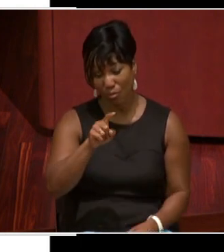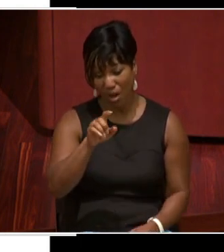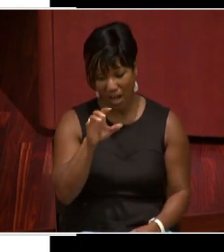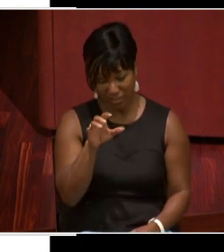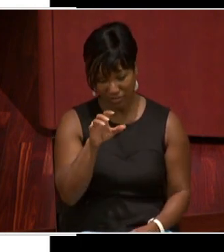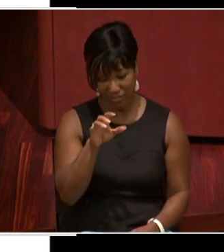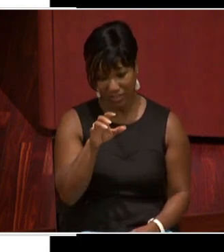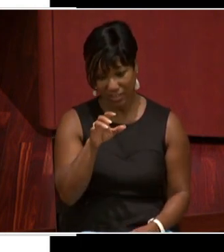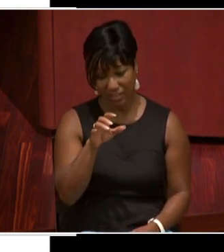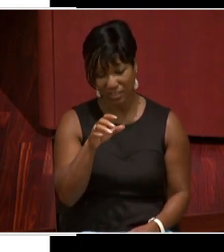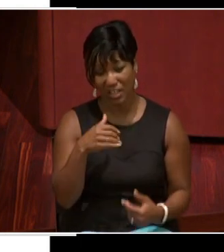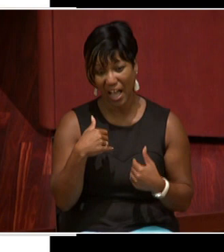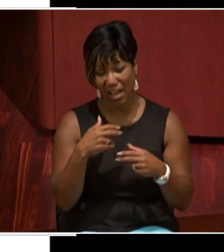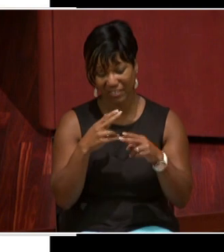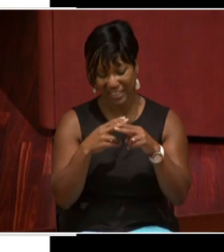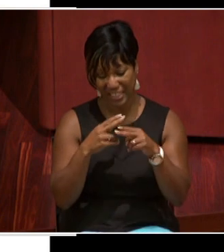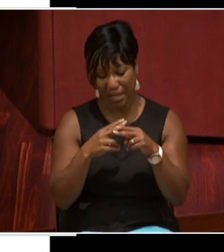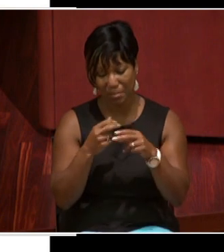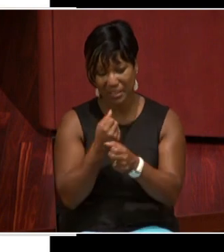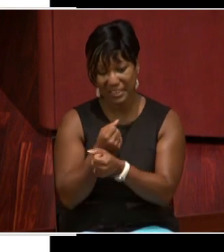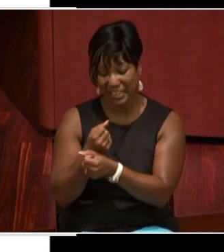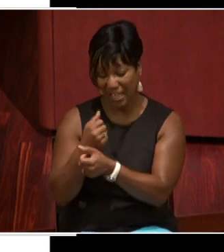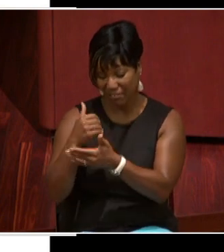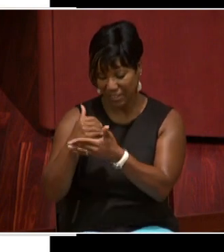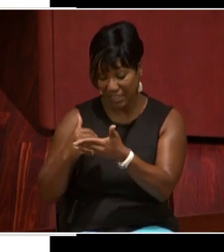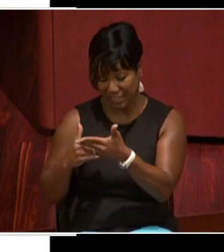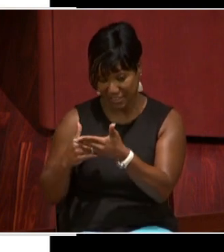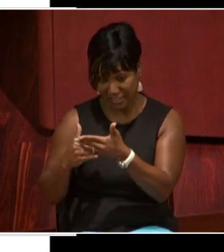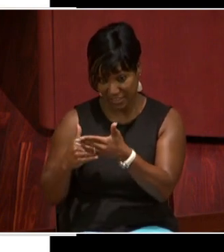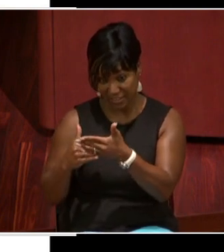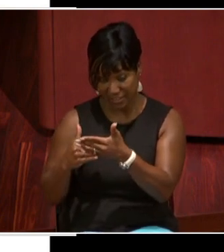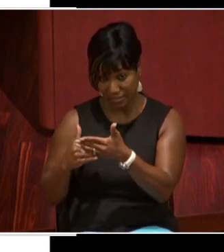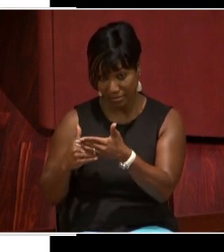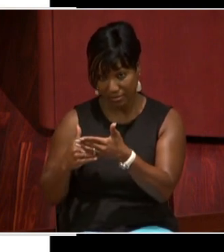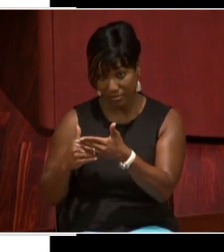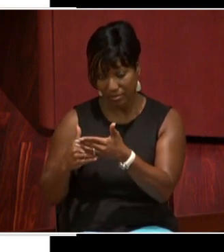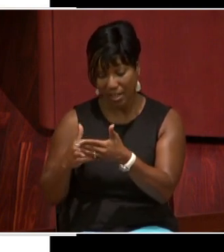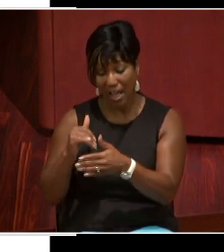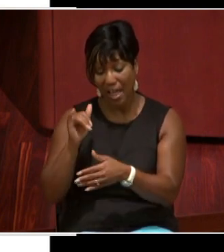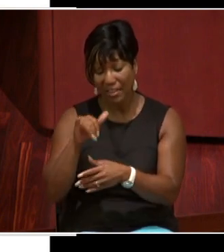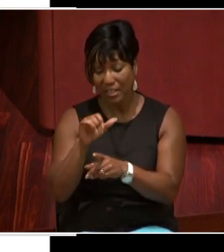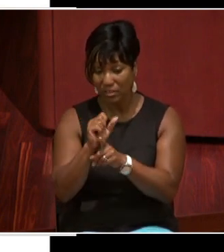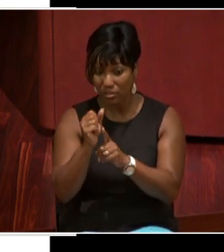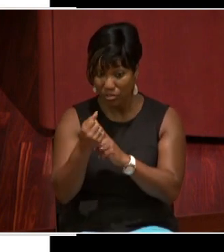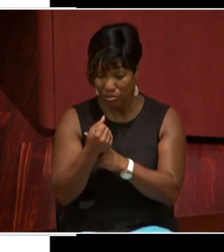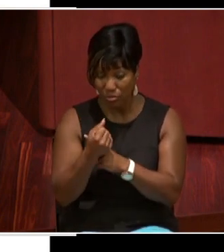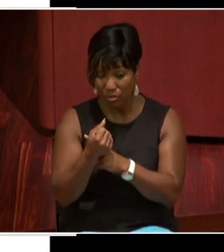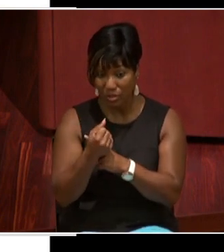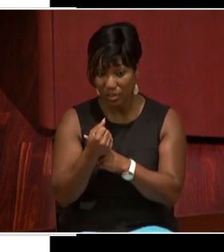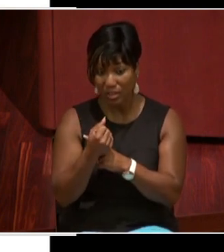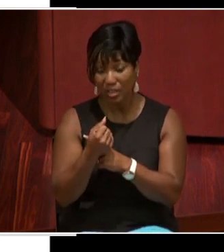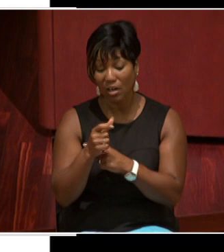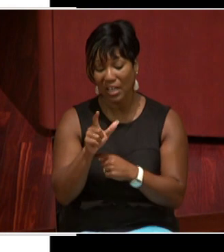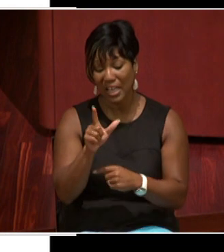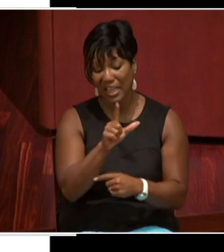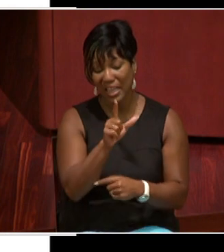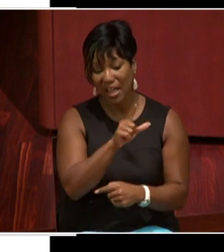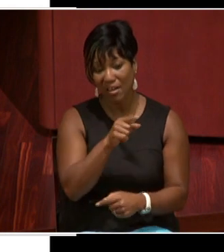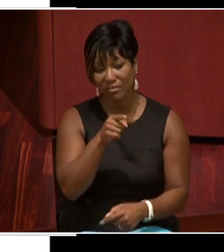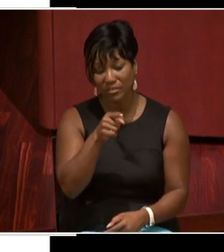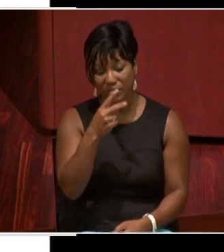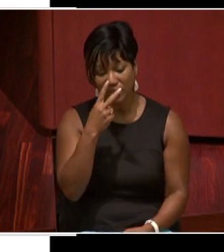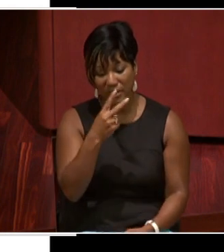you may have the name of a slave listed. And that is the case. On the left-hand side, you